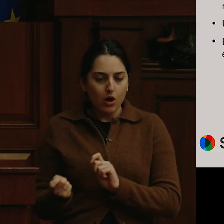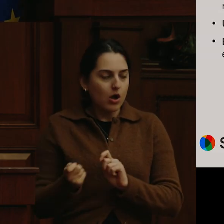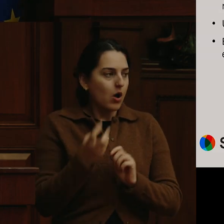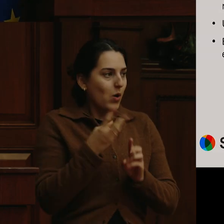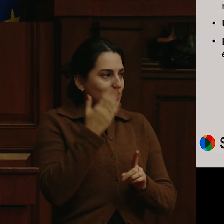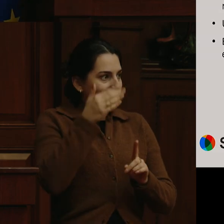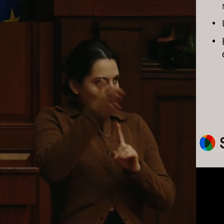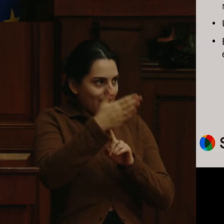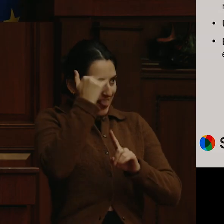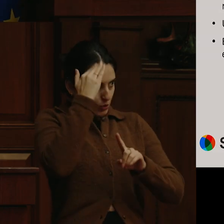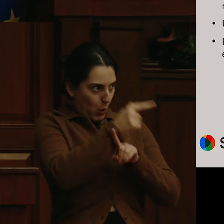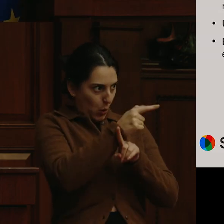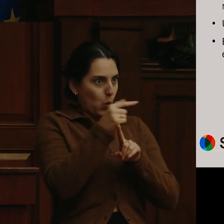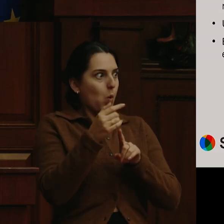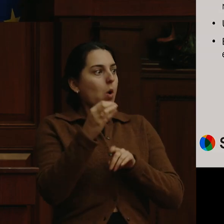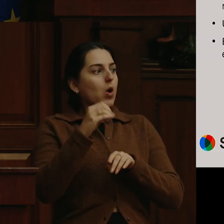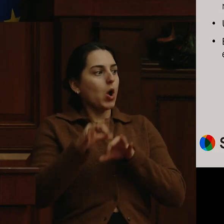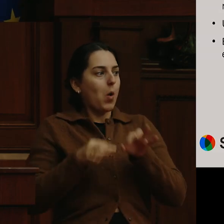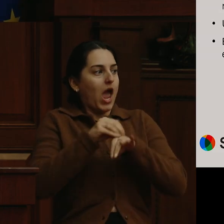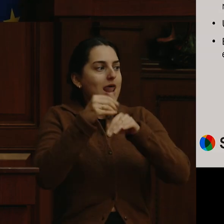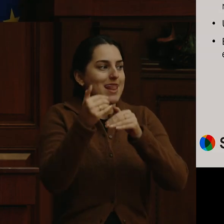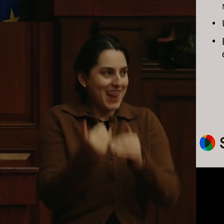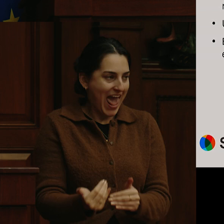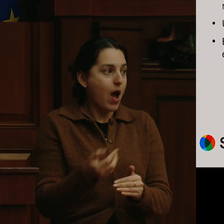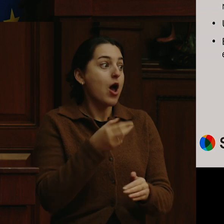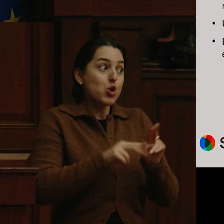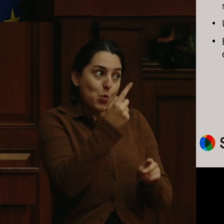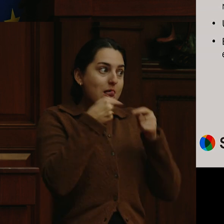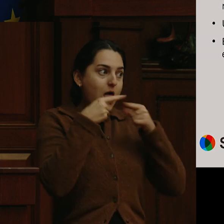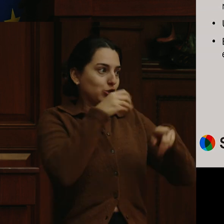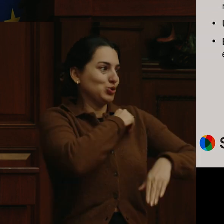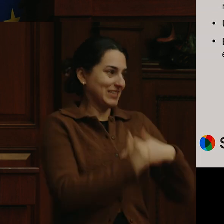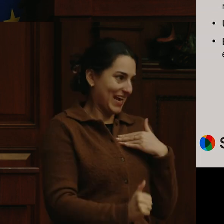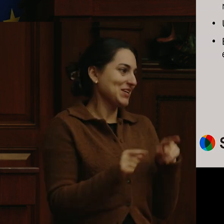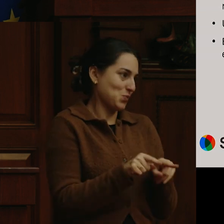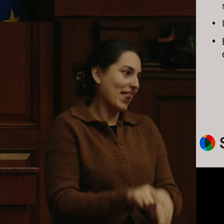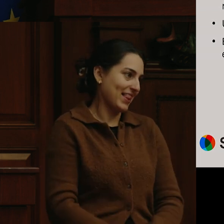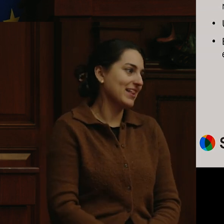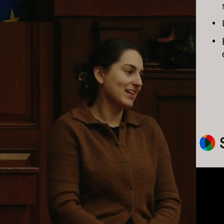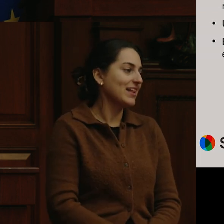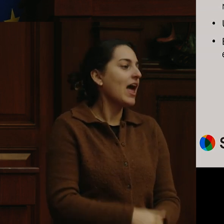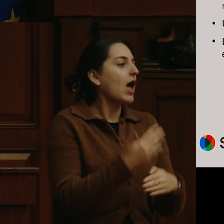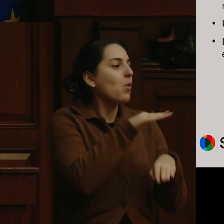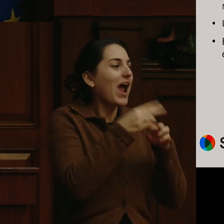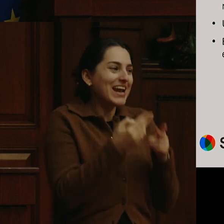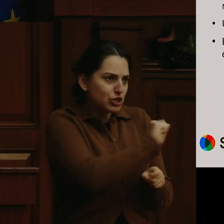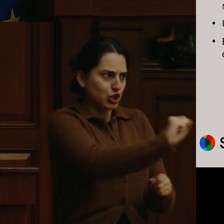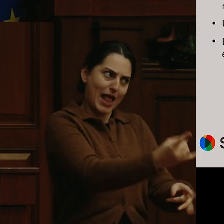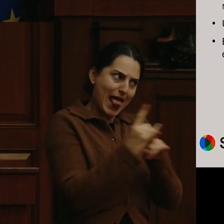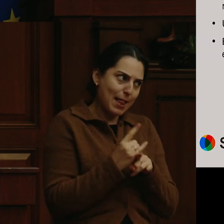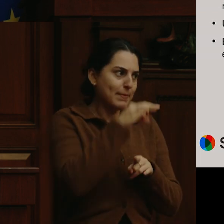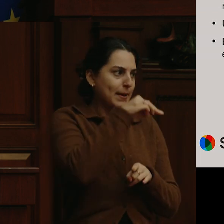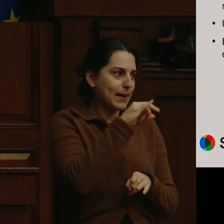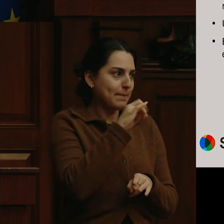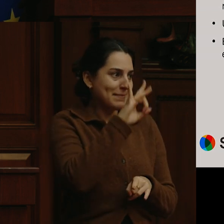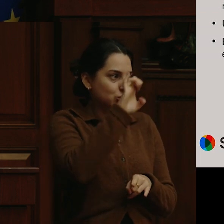that's ongoing, and that's something that's being launched today as well. And where we need your help. Michelle very clearly